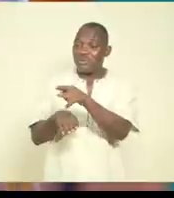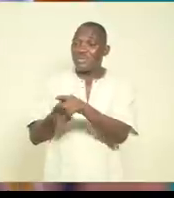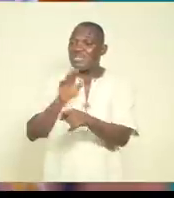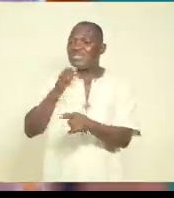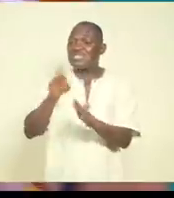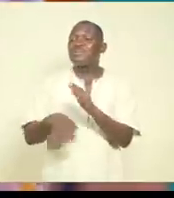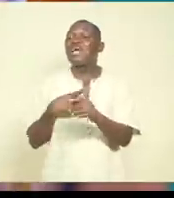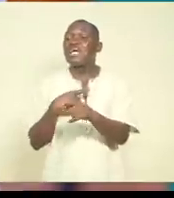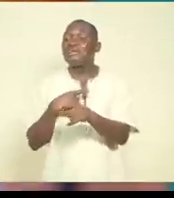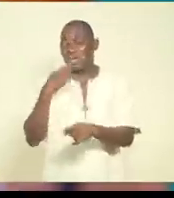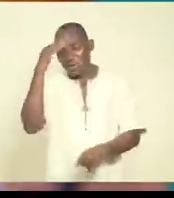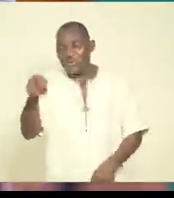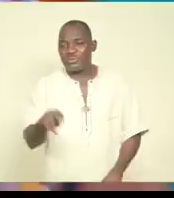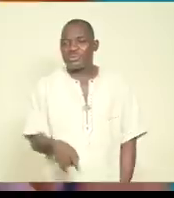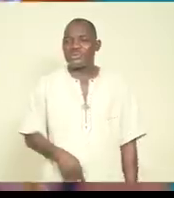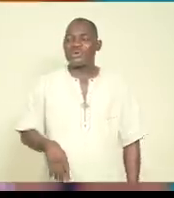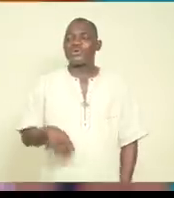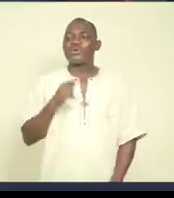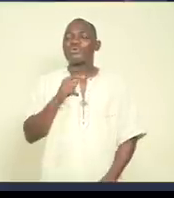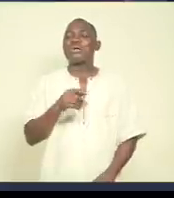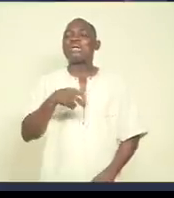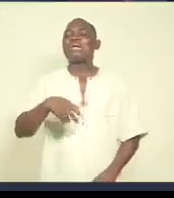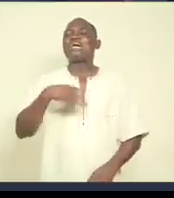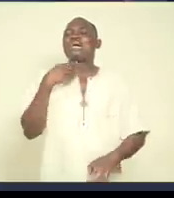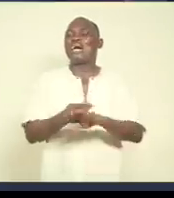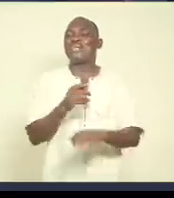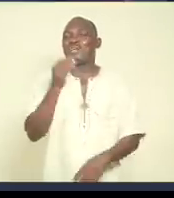cheap? See, I know you so well.